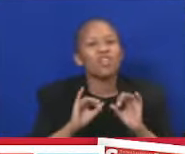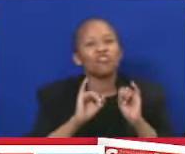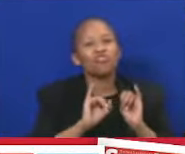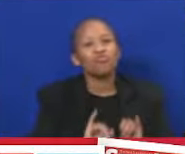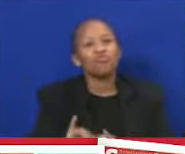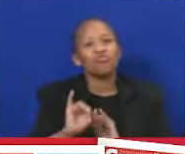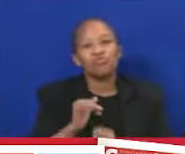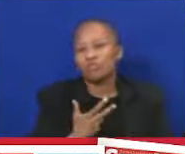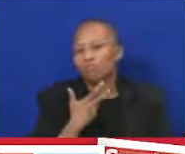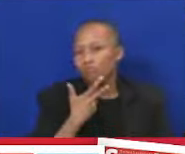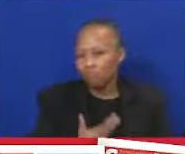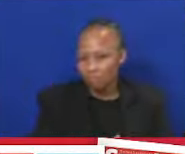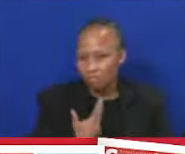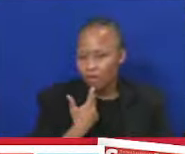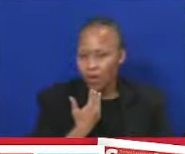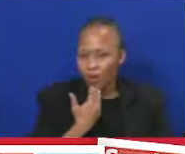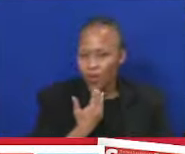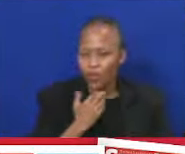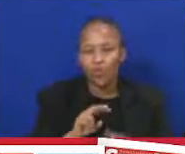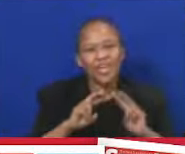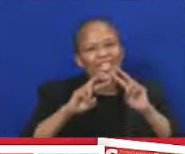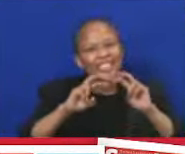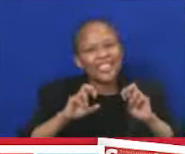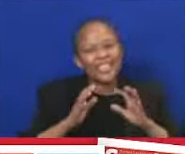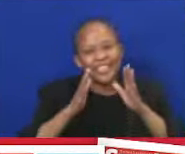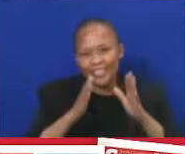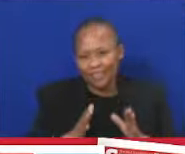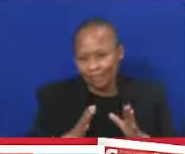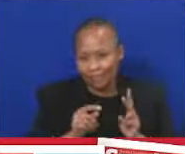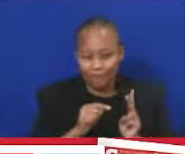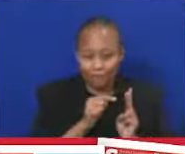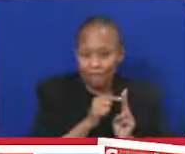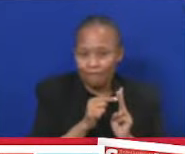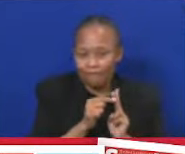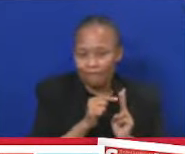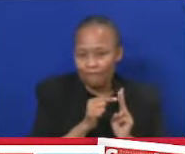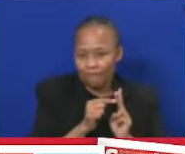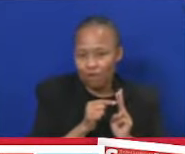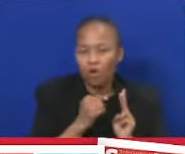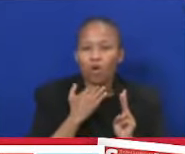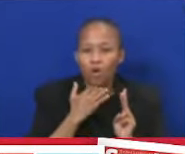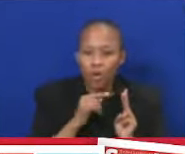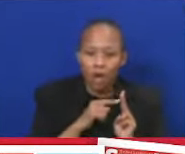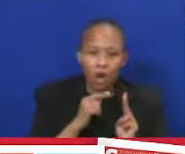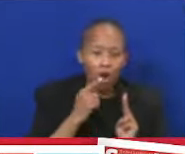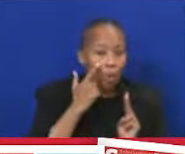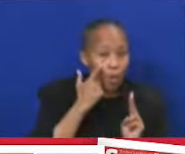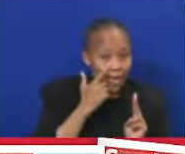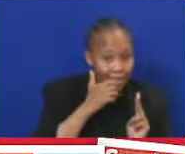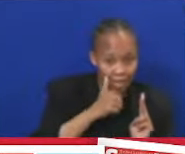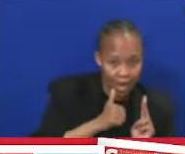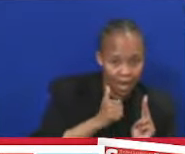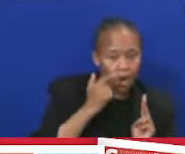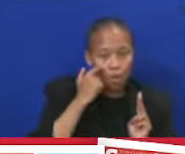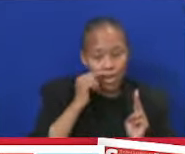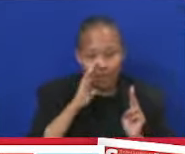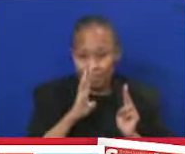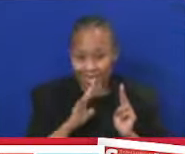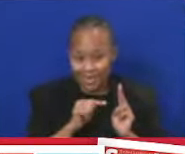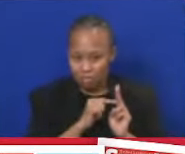commanders. The two detectives who are witness A and witness B, and